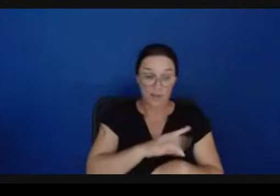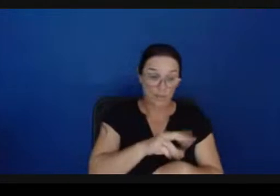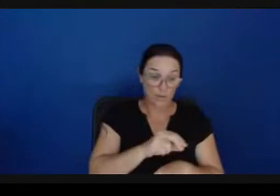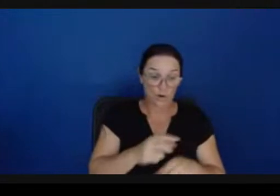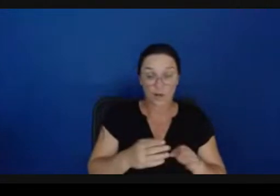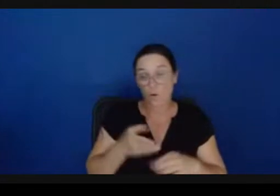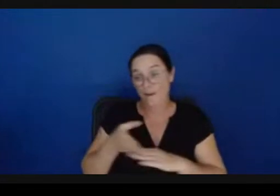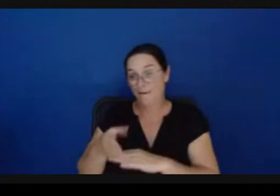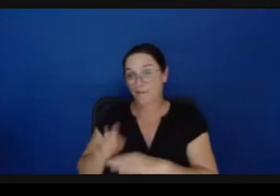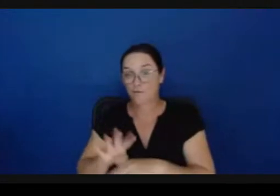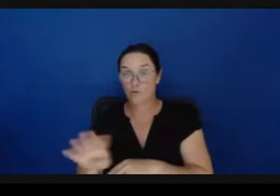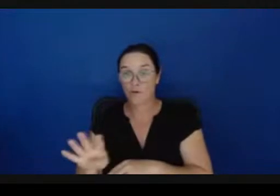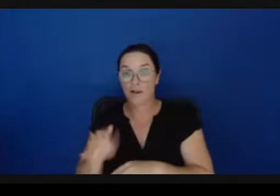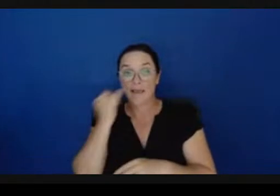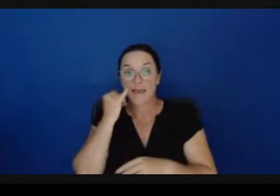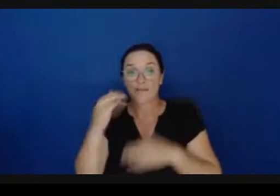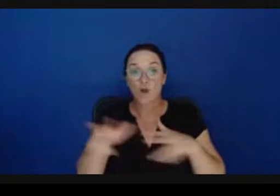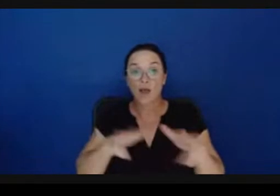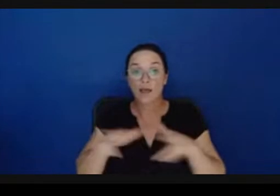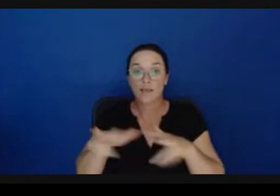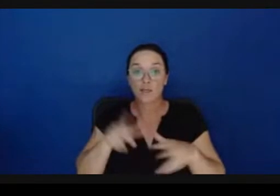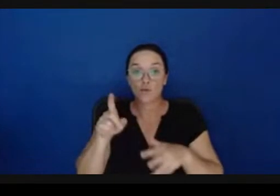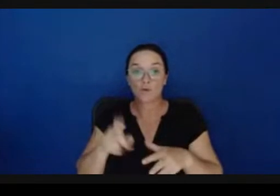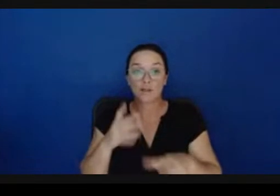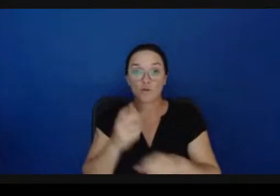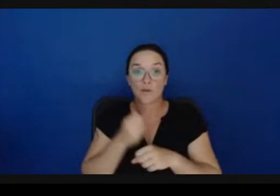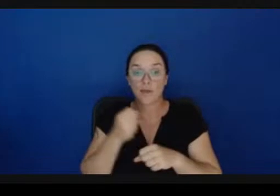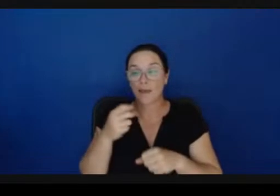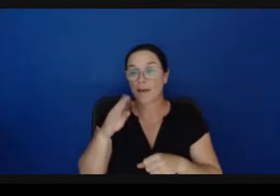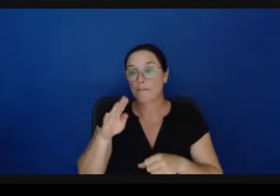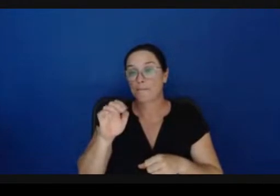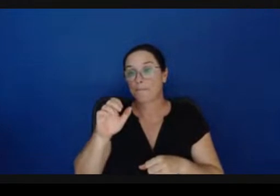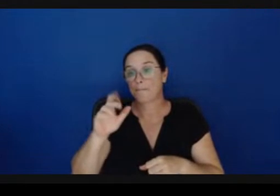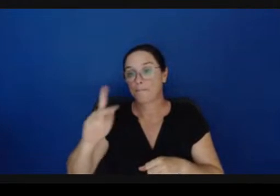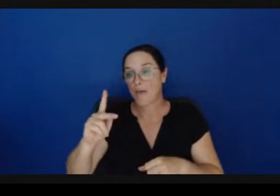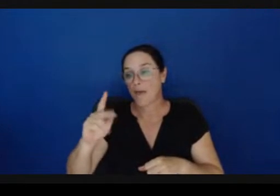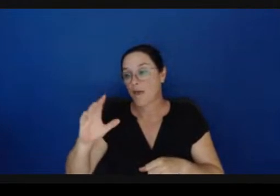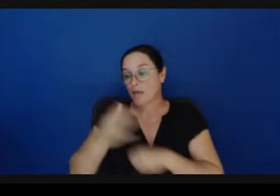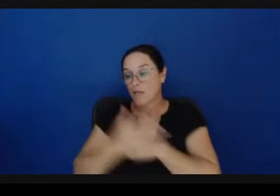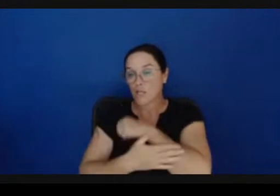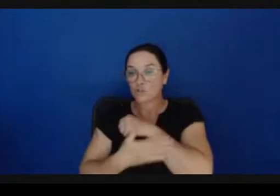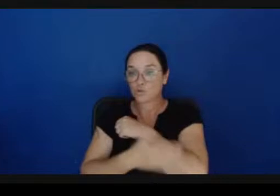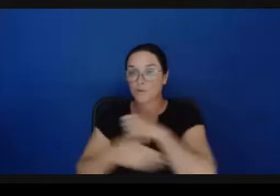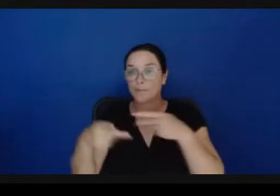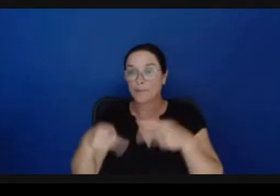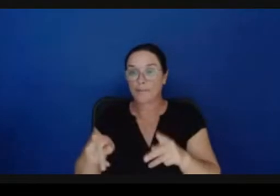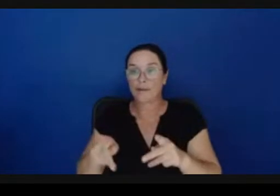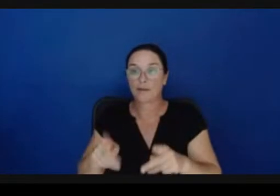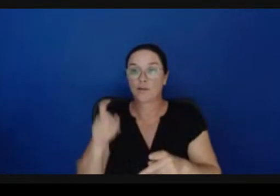to Red Hill Cabin, please know you have to get a backcountry permit. See the office in the park.